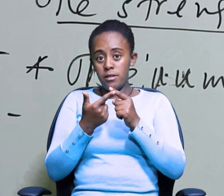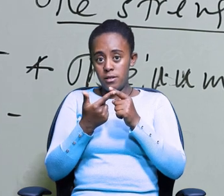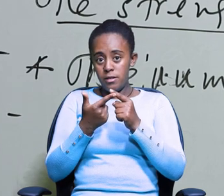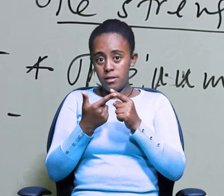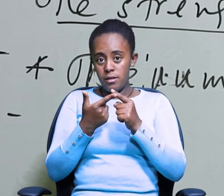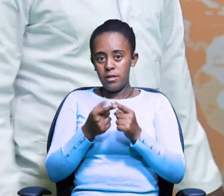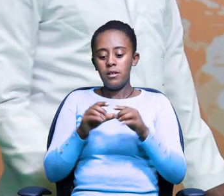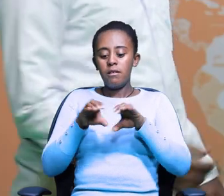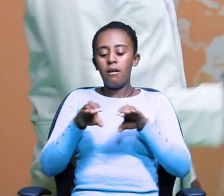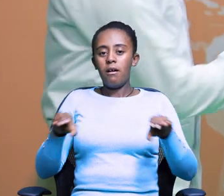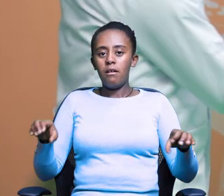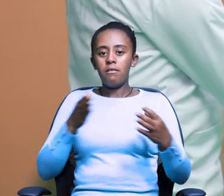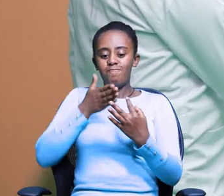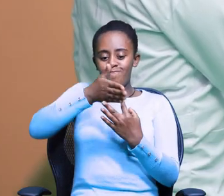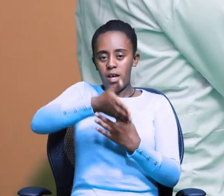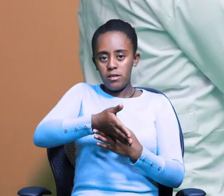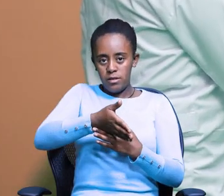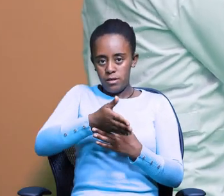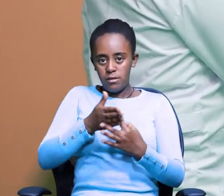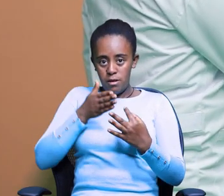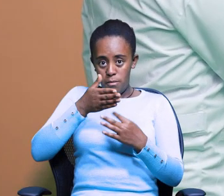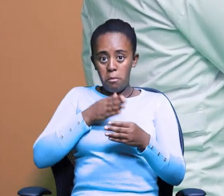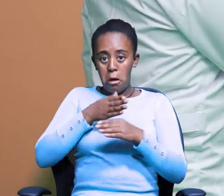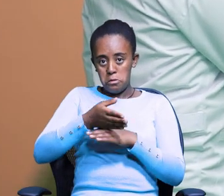passing through the wire. The current